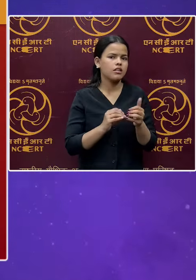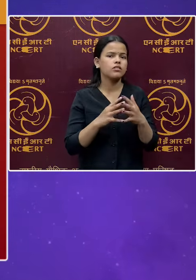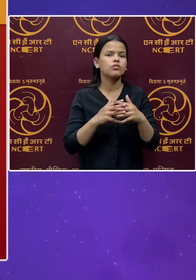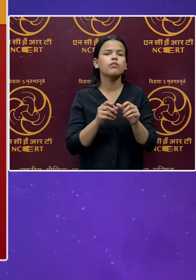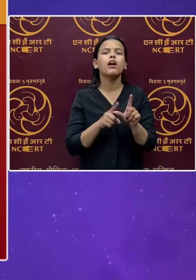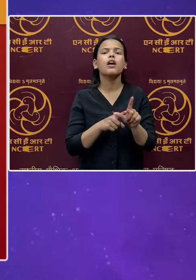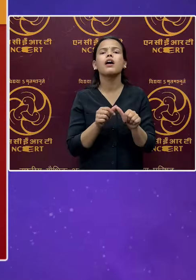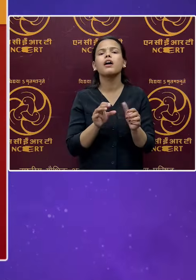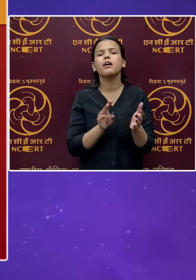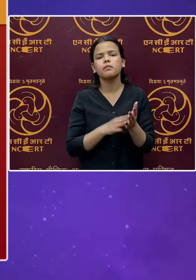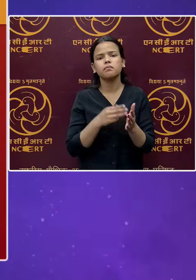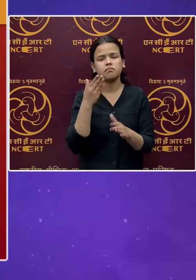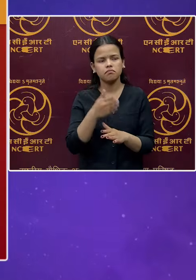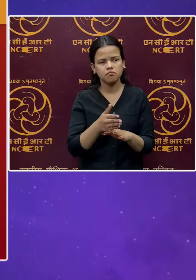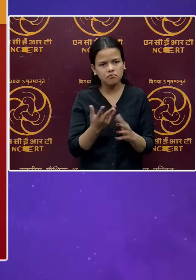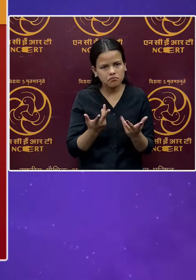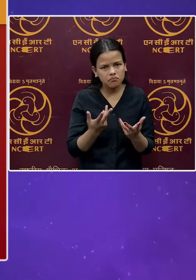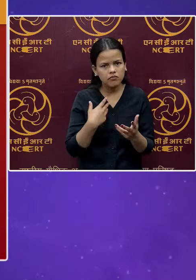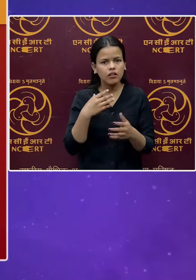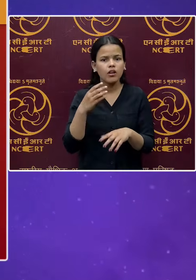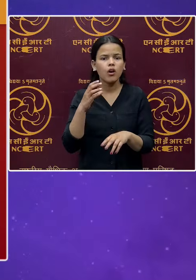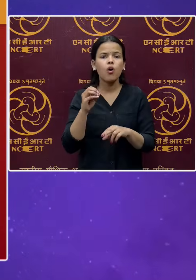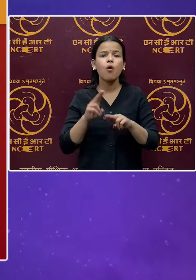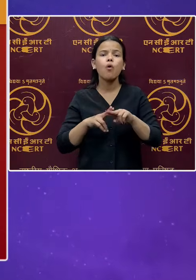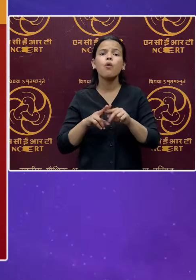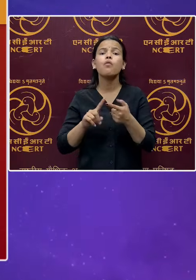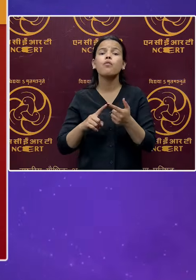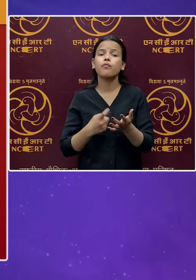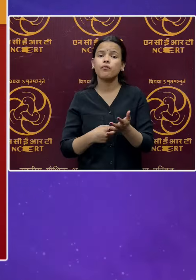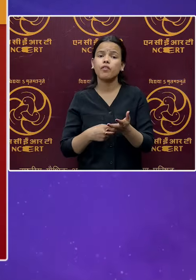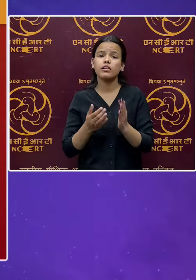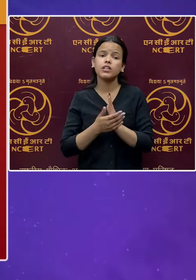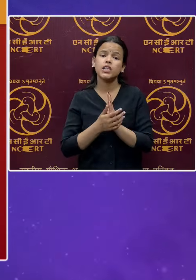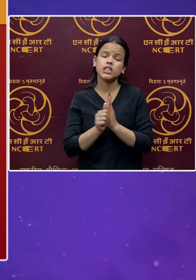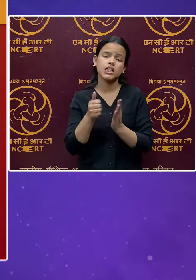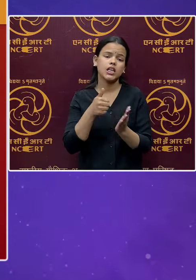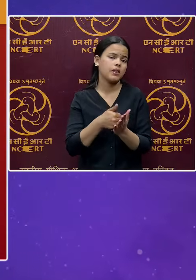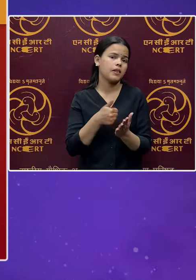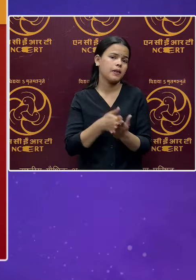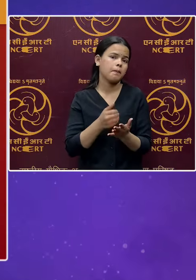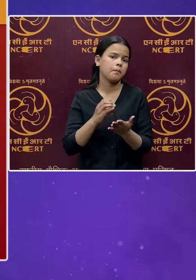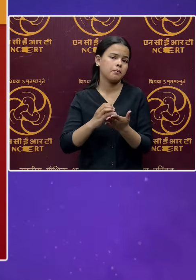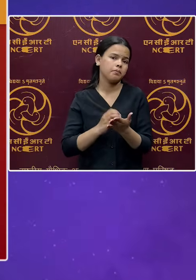also, because Swayam Plus is now offering courses, skill-based courses for the